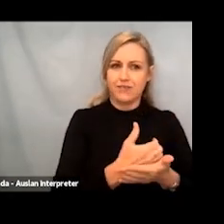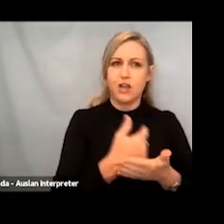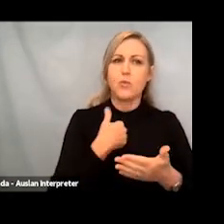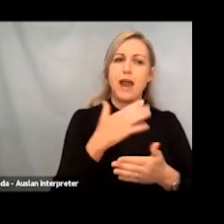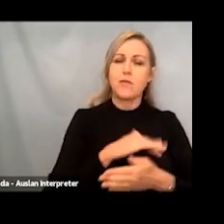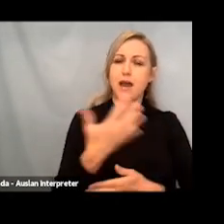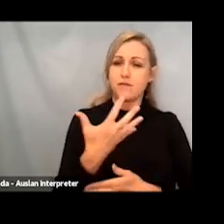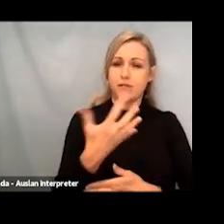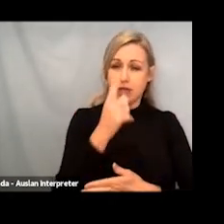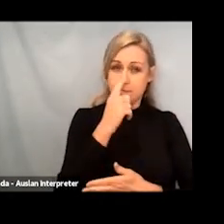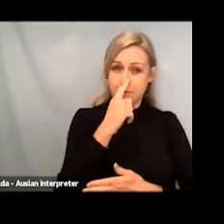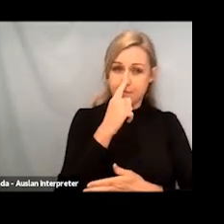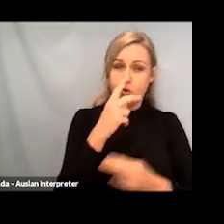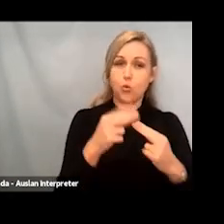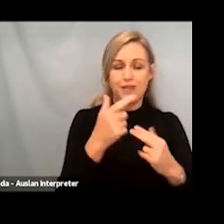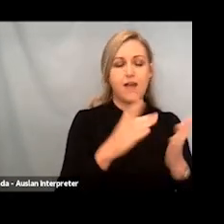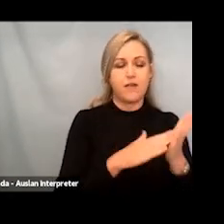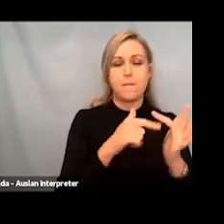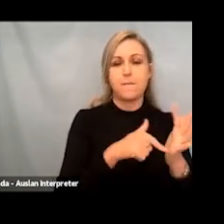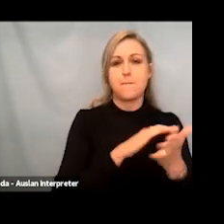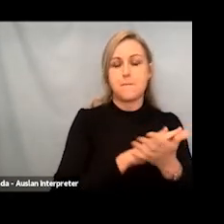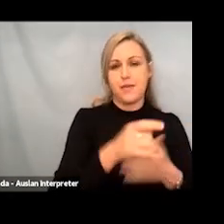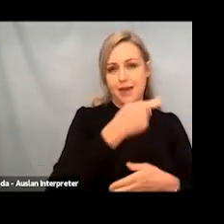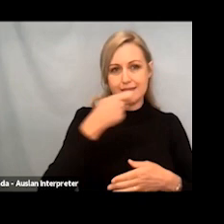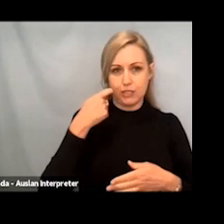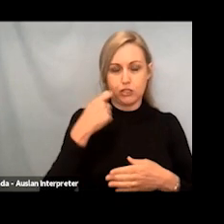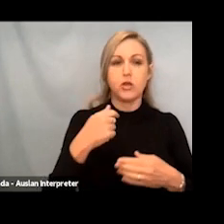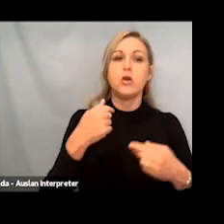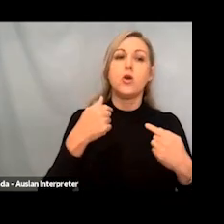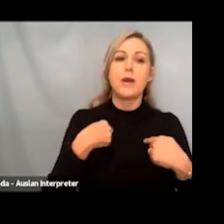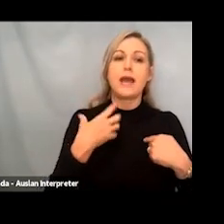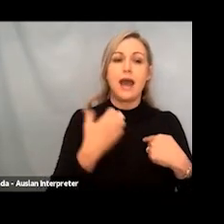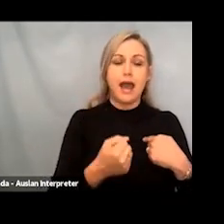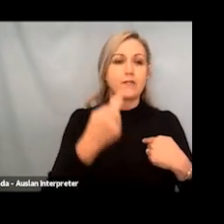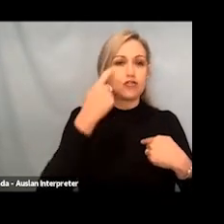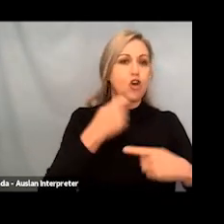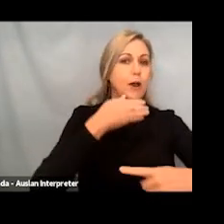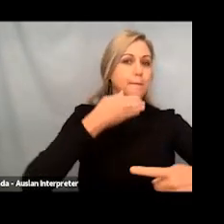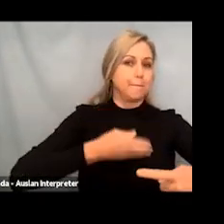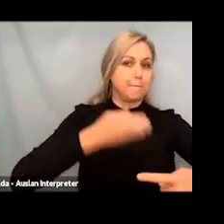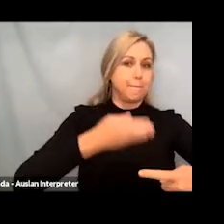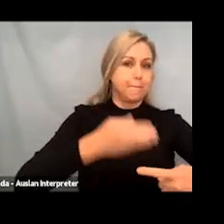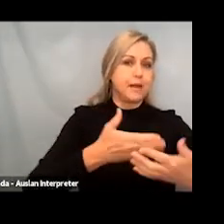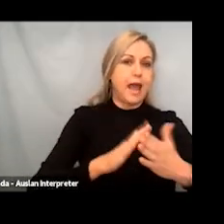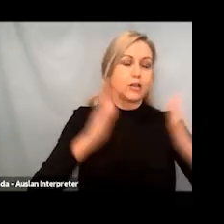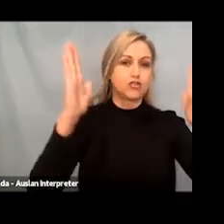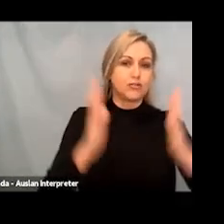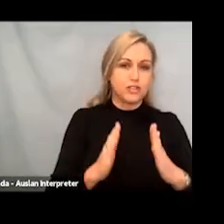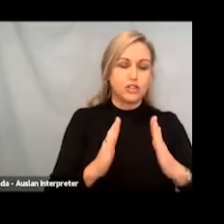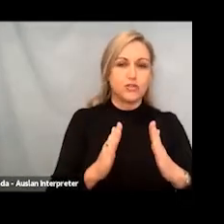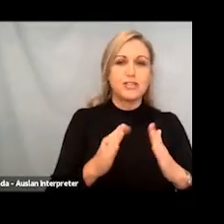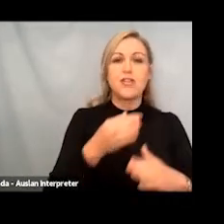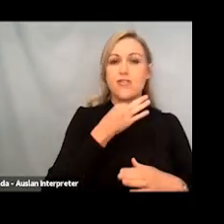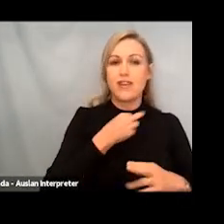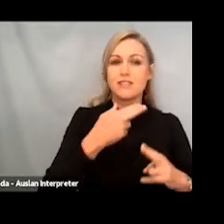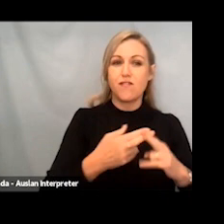with methamphetamine use disorder. We've taken a number of steps to try and reduce the risk of psychosis, even